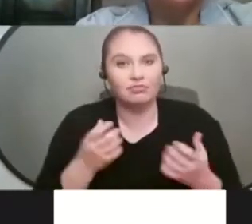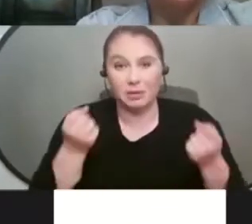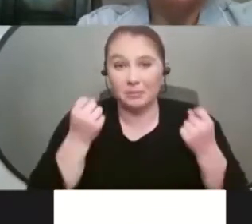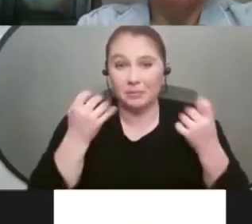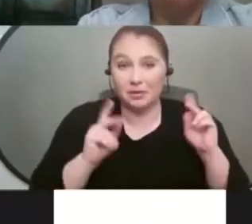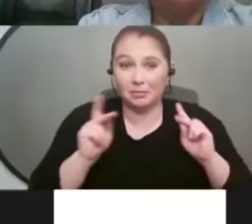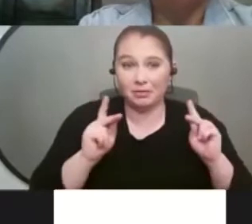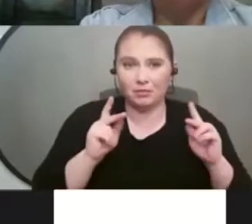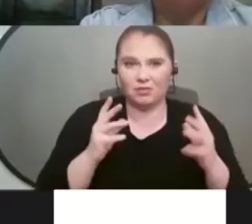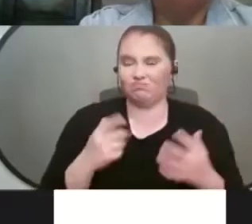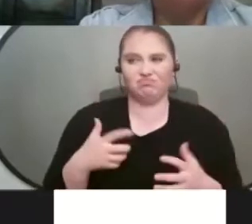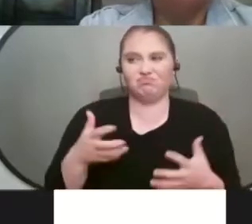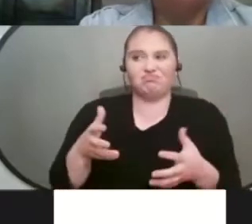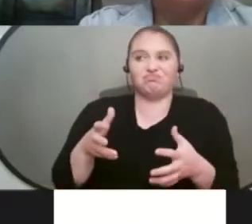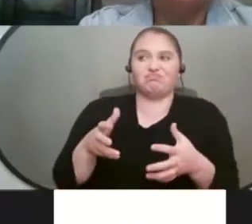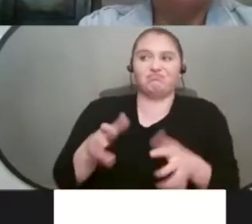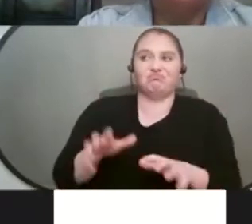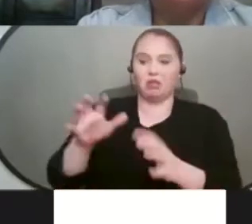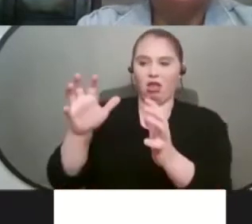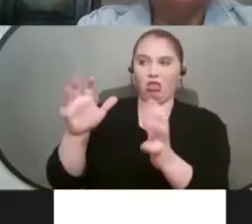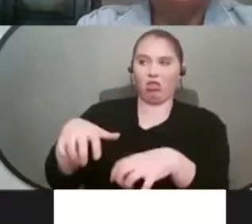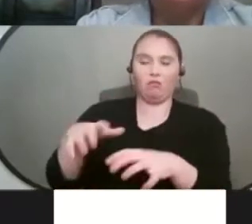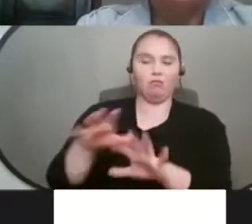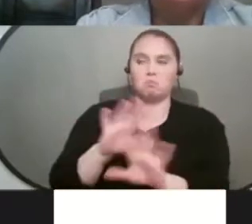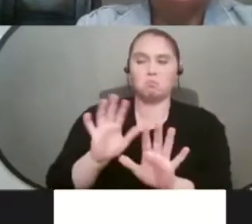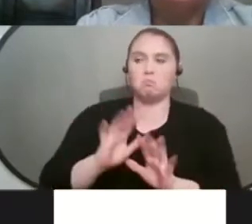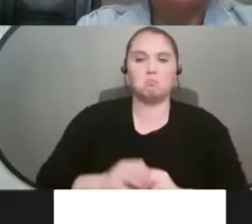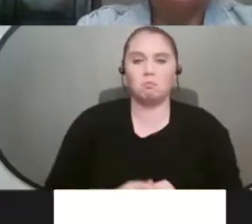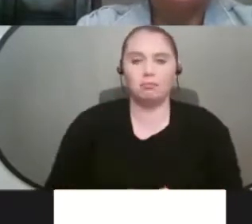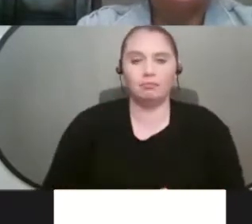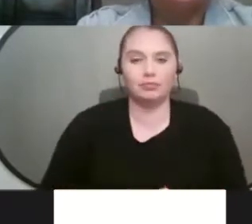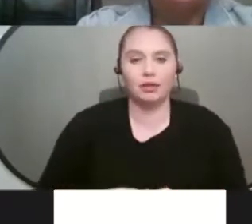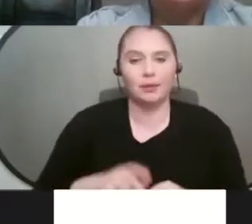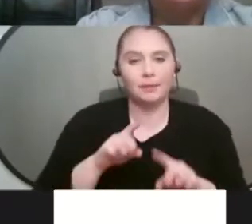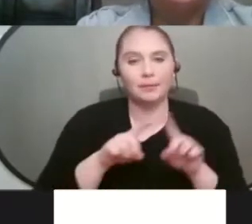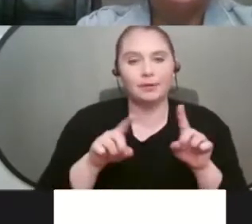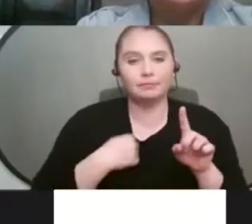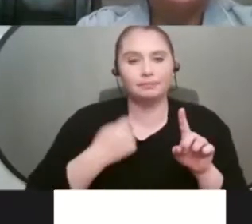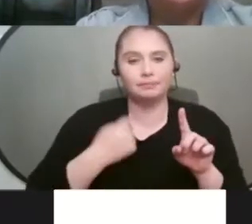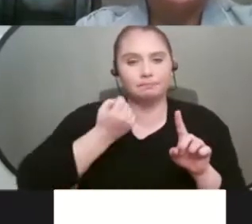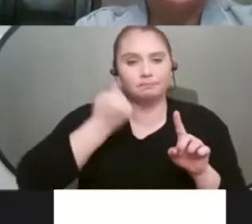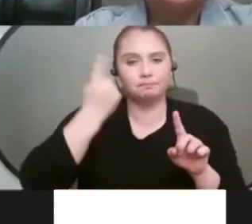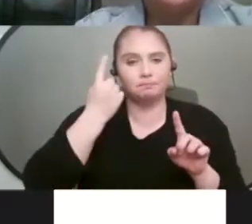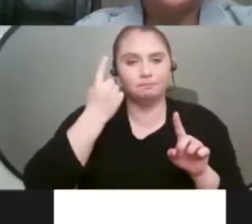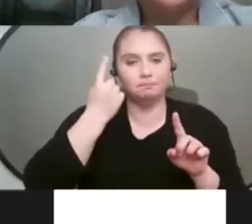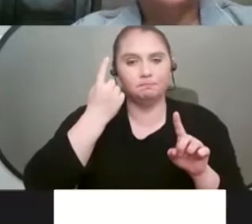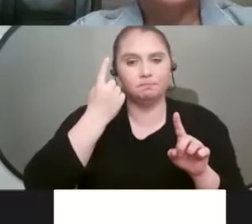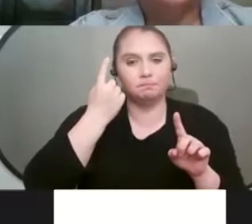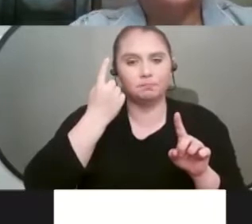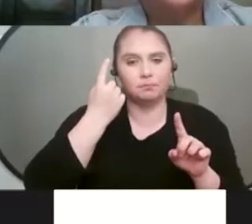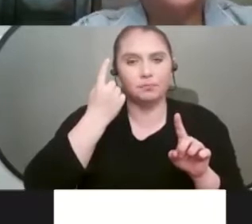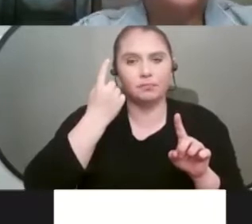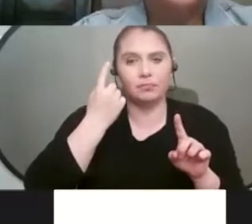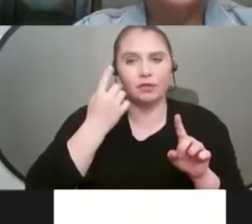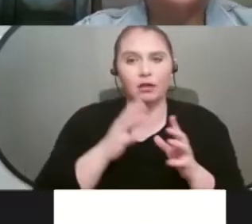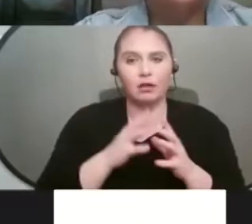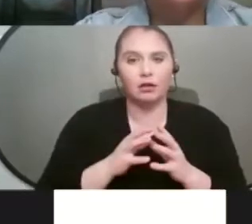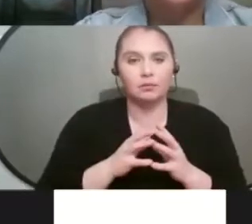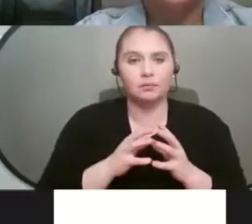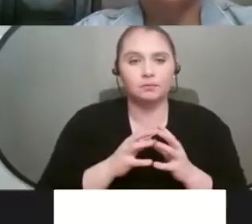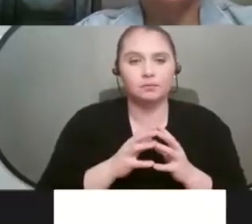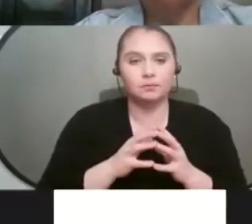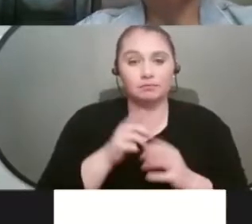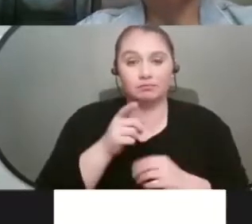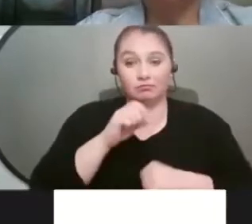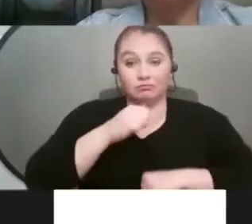apprehensive about that. But I think Kendrick's at a good location where it's at in the